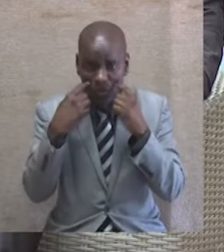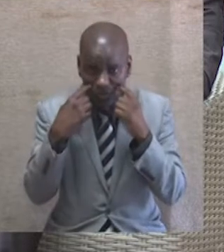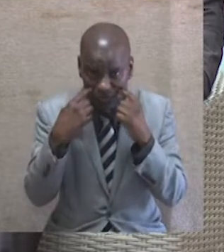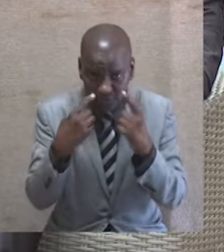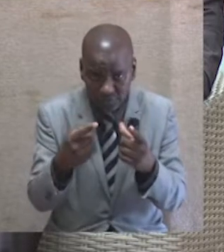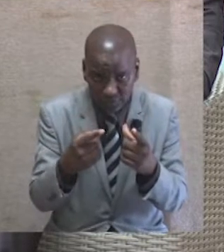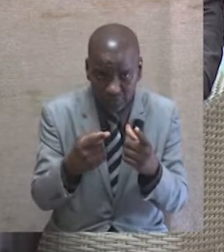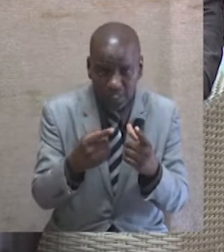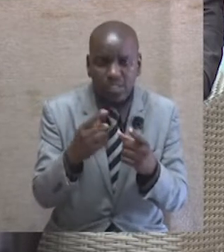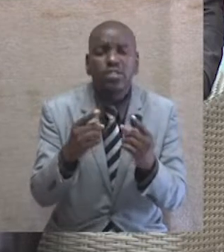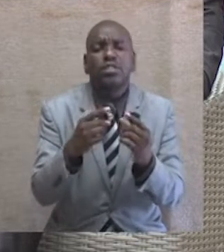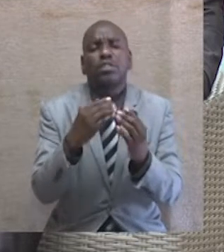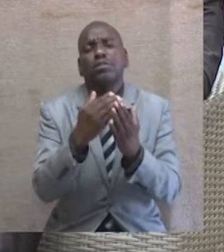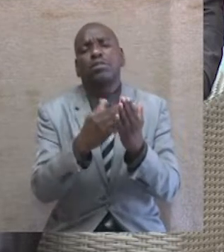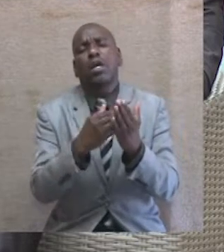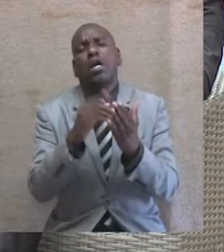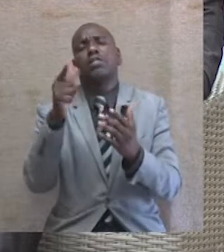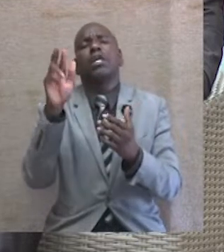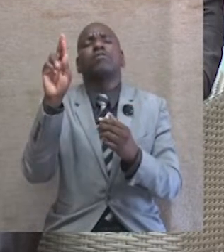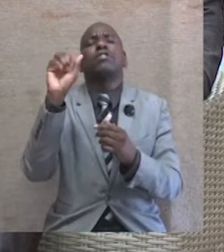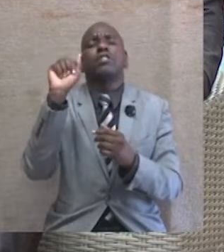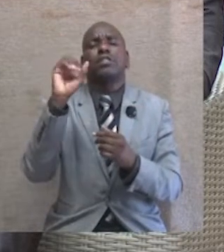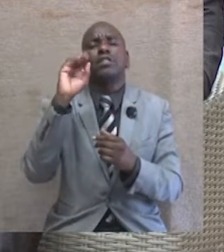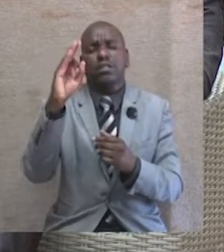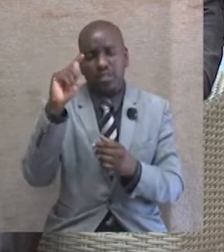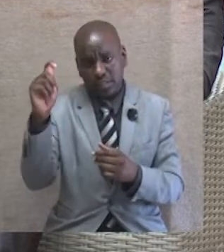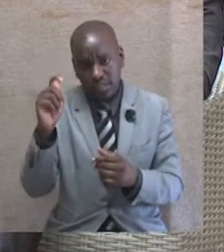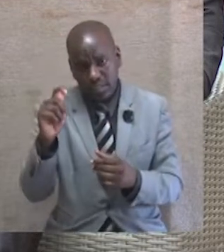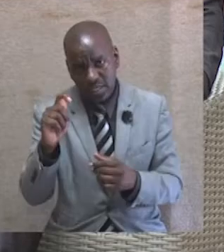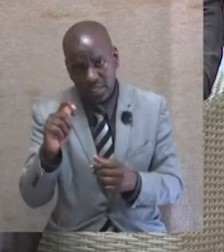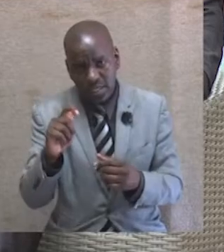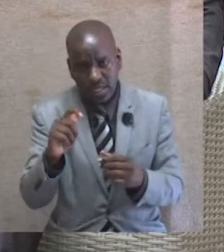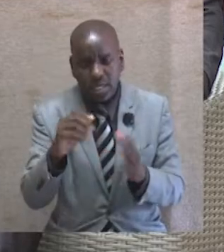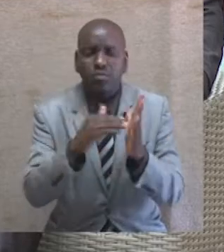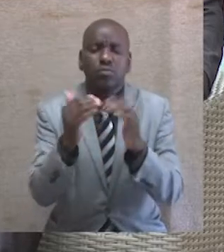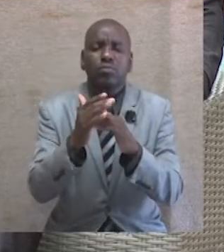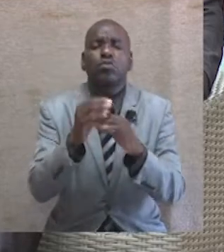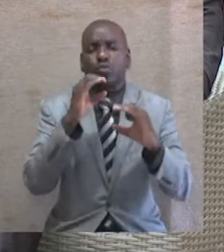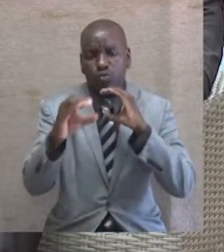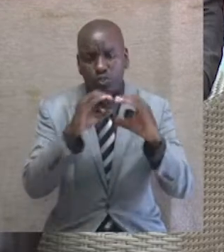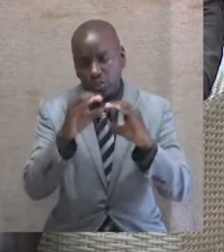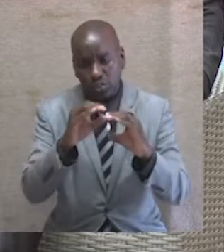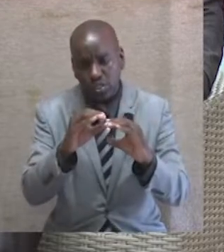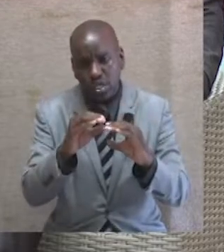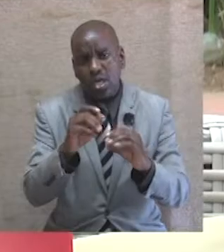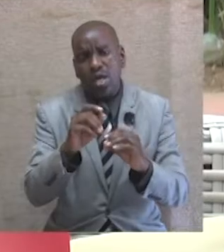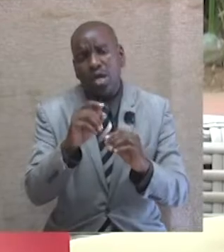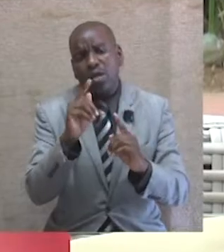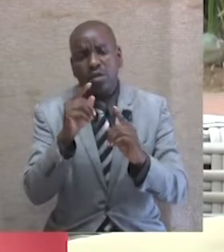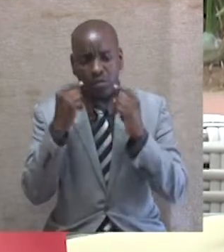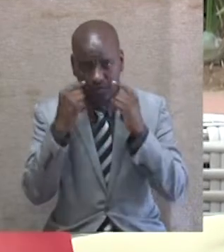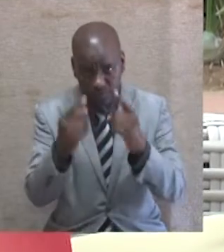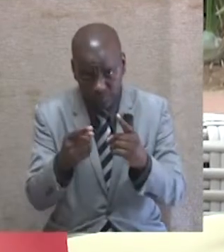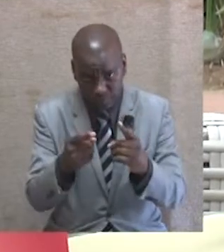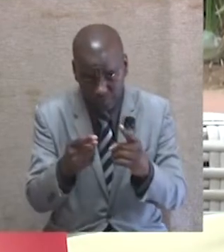seen, although it's still a draft, they've drafted the content for the guidance and counseling subject,